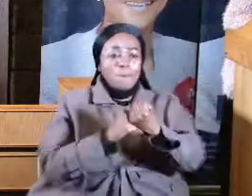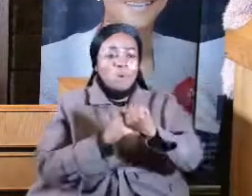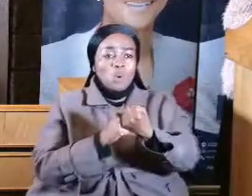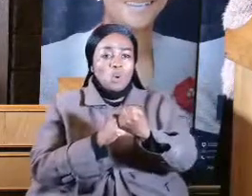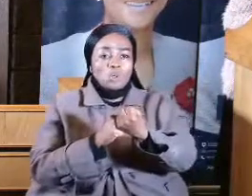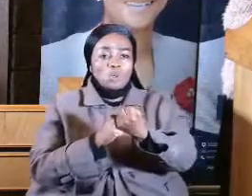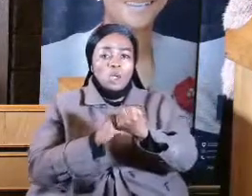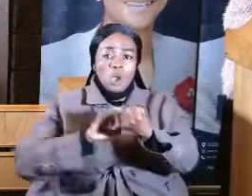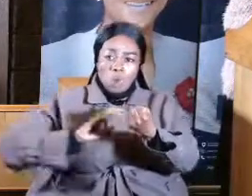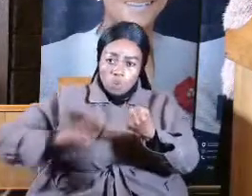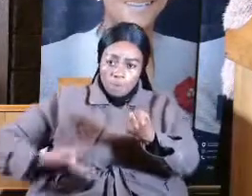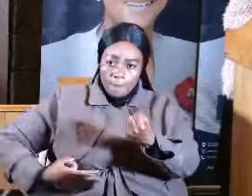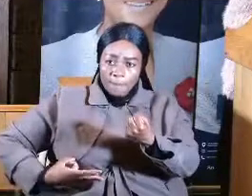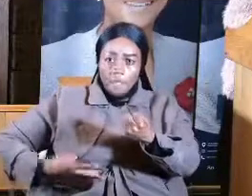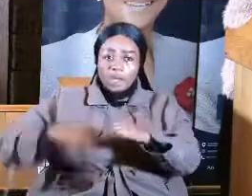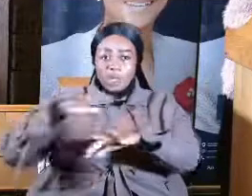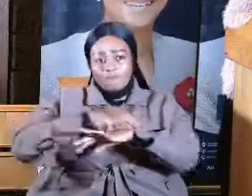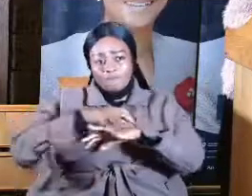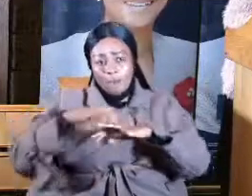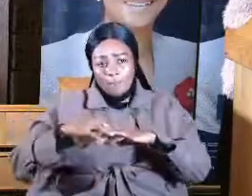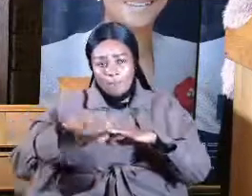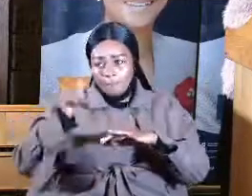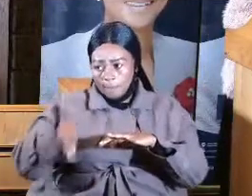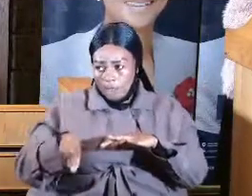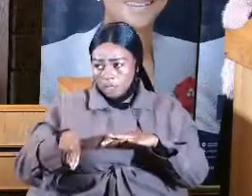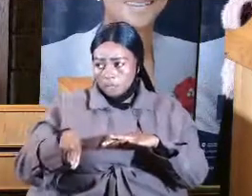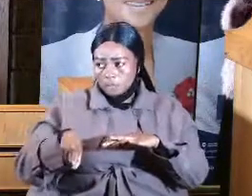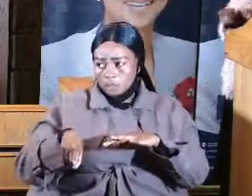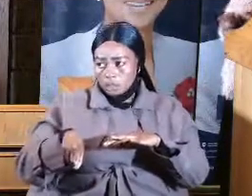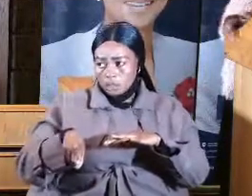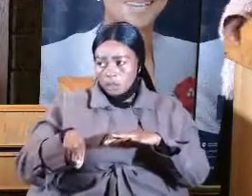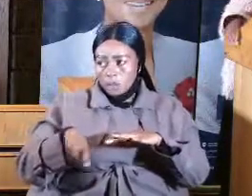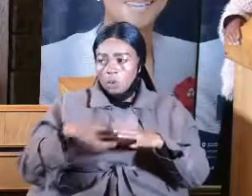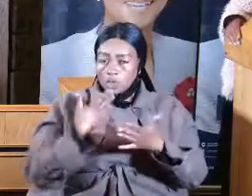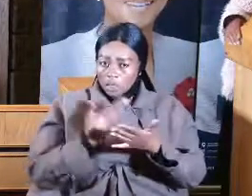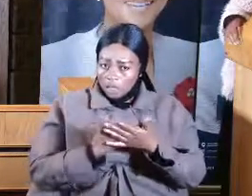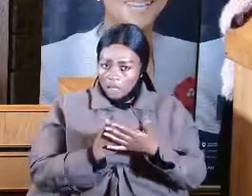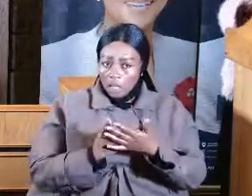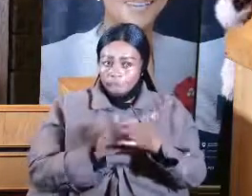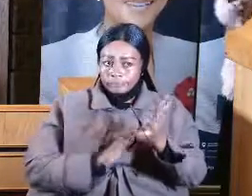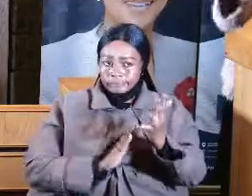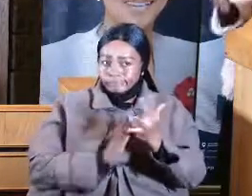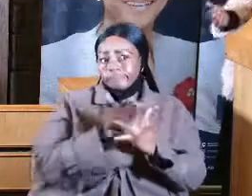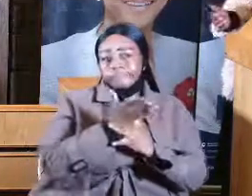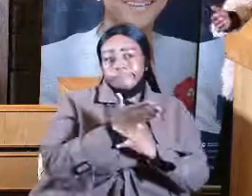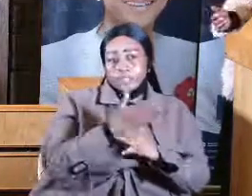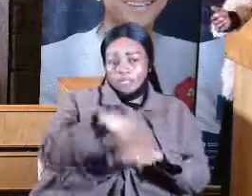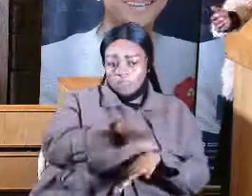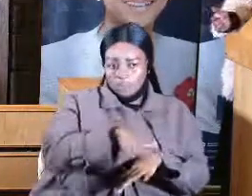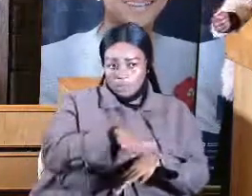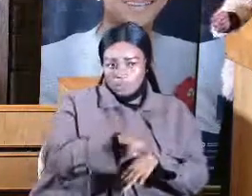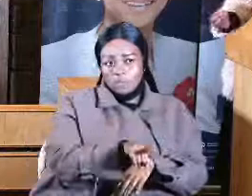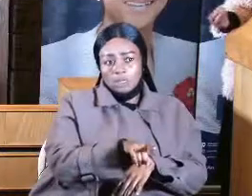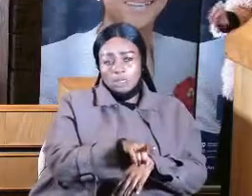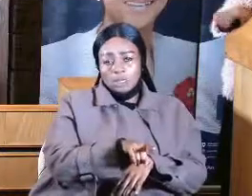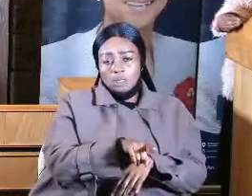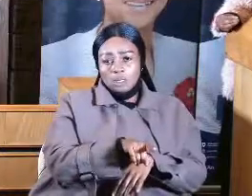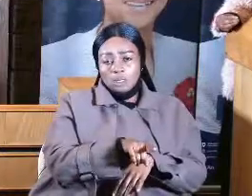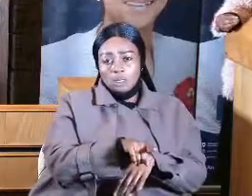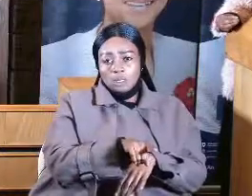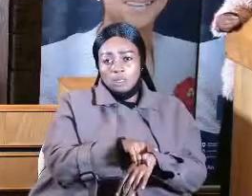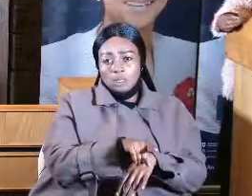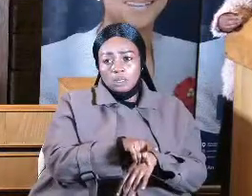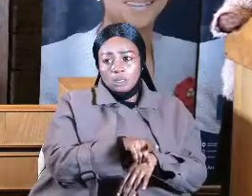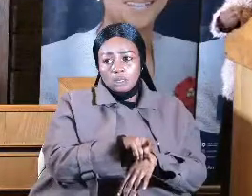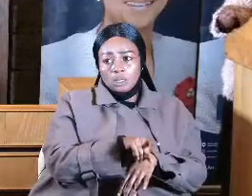entrepreneurs, even women in farming, so that they can tap into that market or into that space. So now, when you go